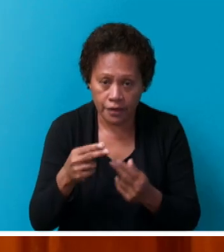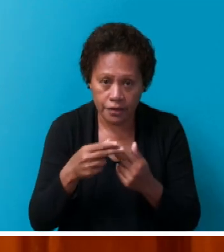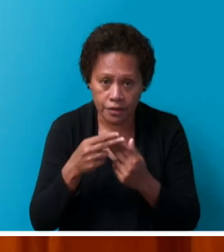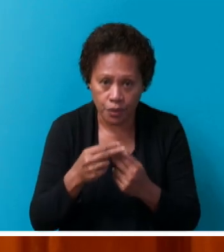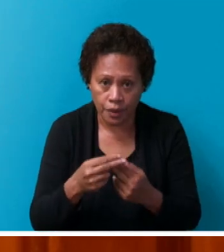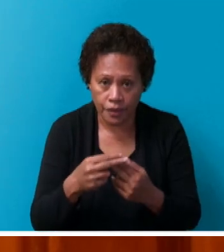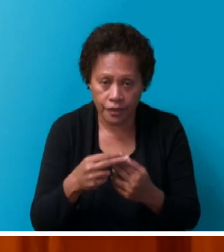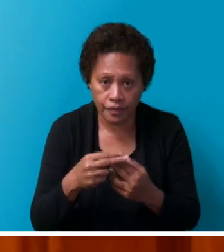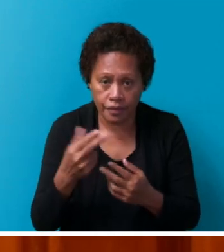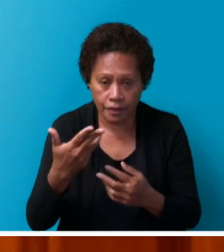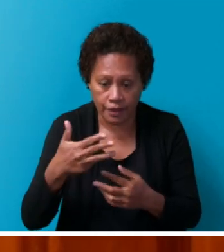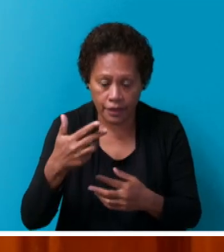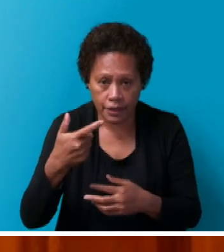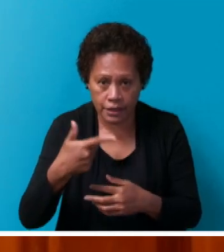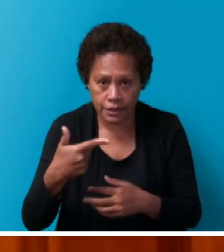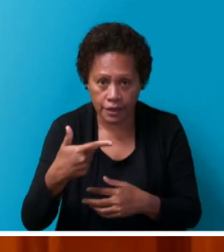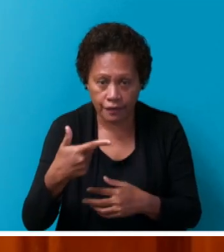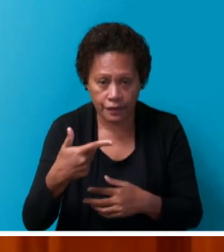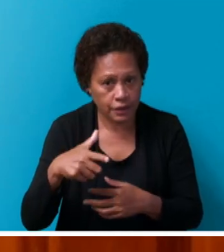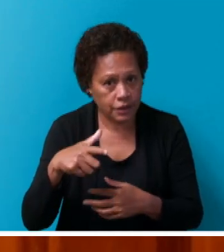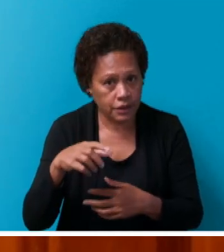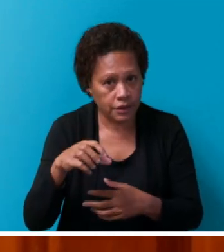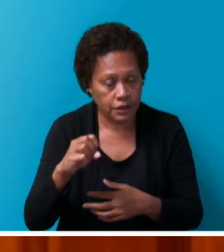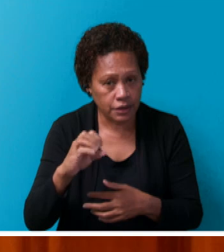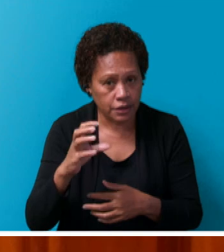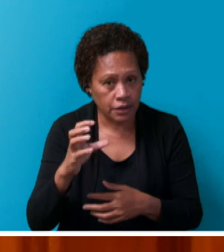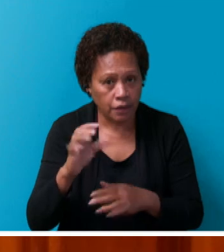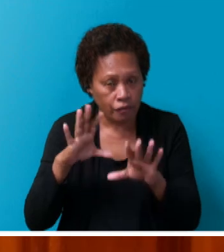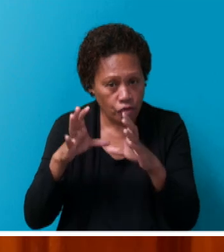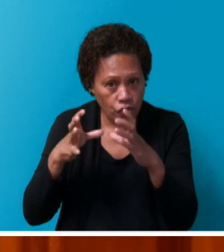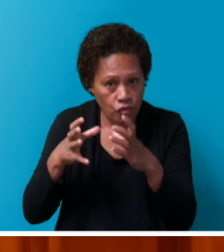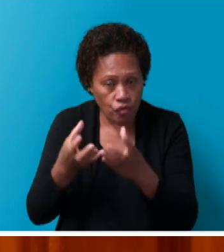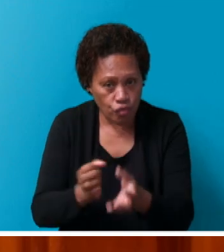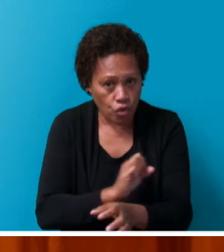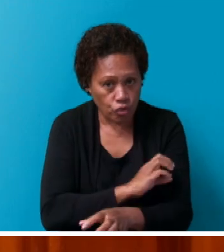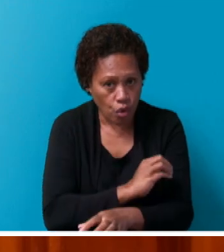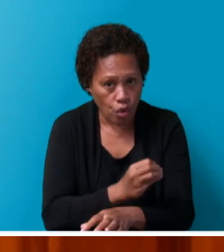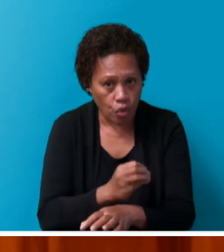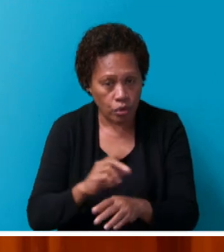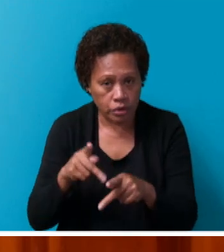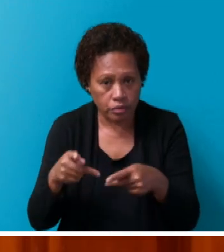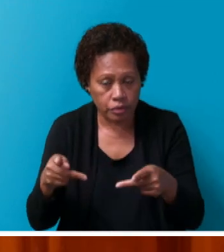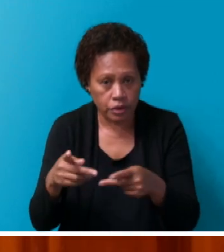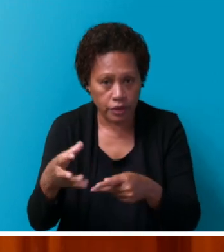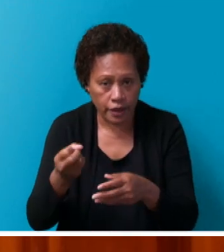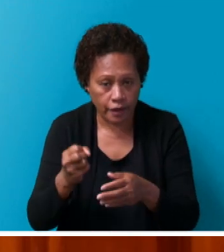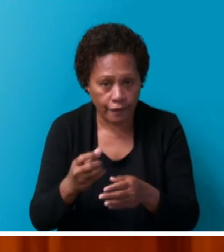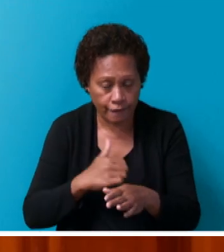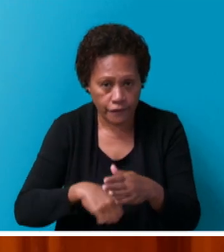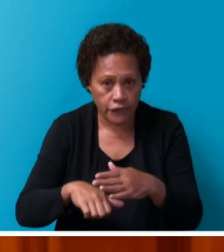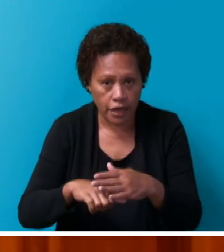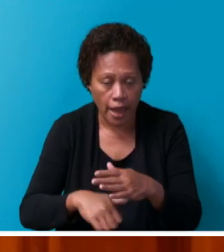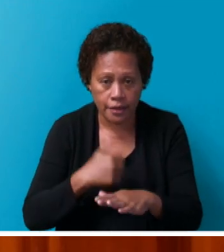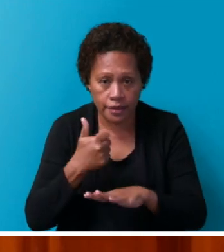explore, document, and protect some of the world's last wild ocean places. It has helped establish over 30